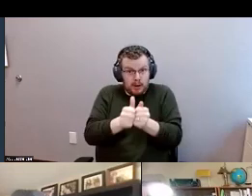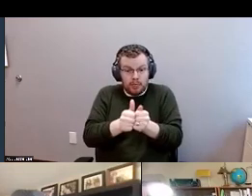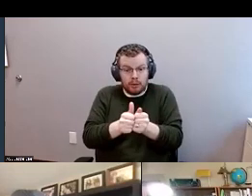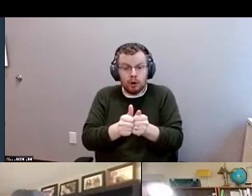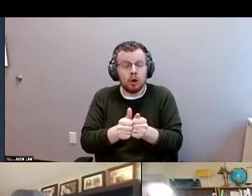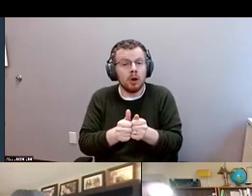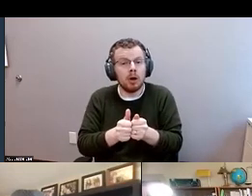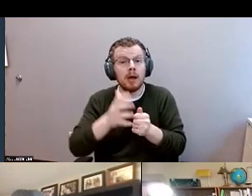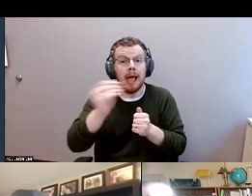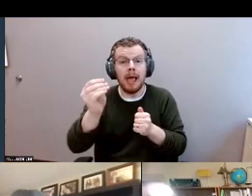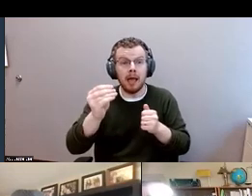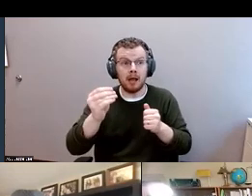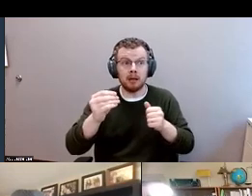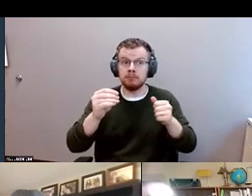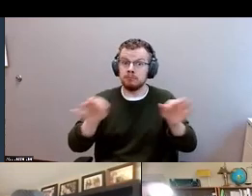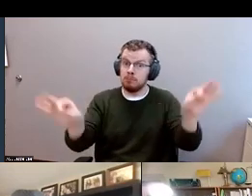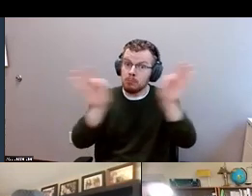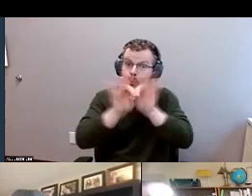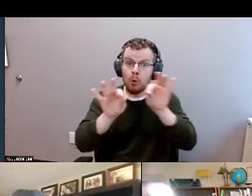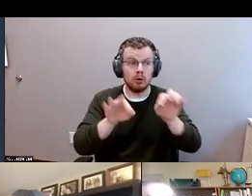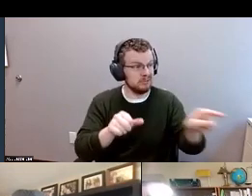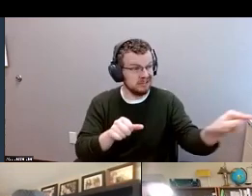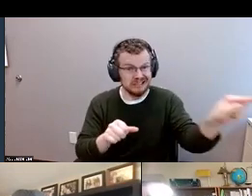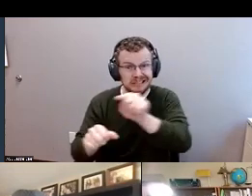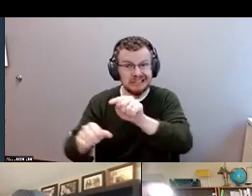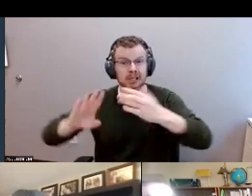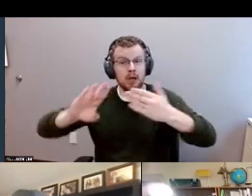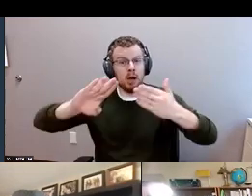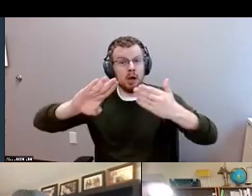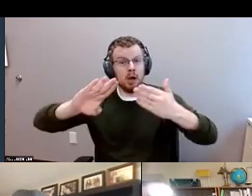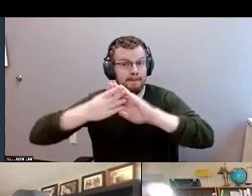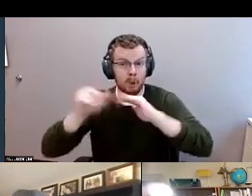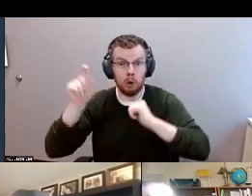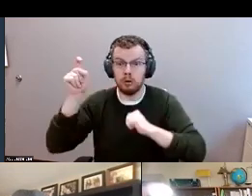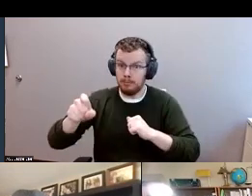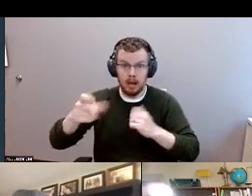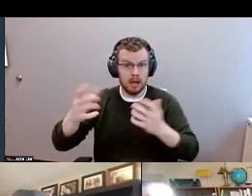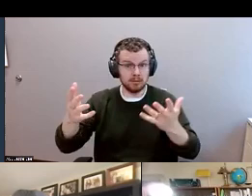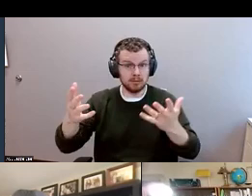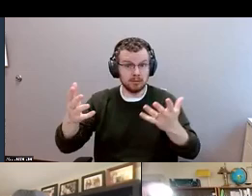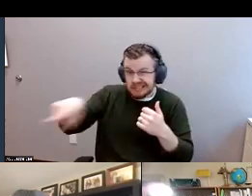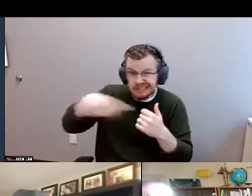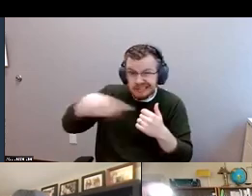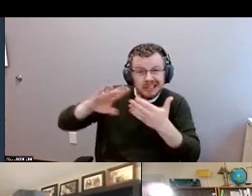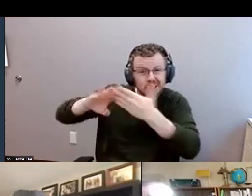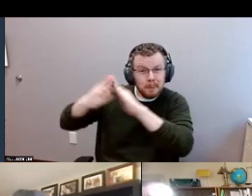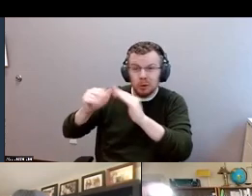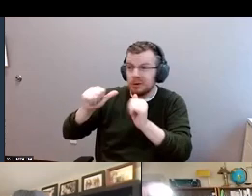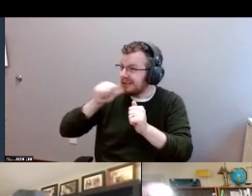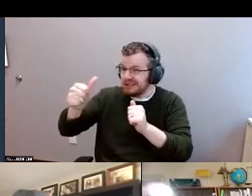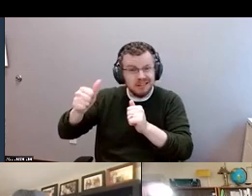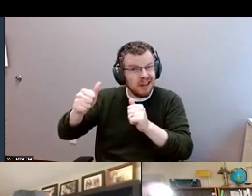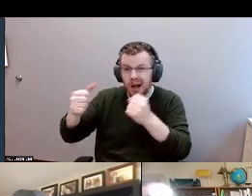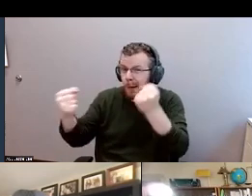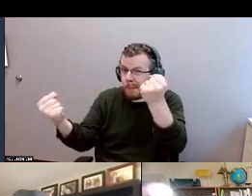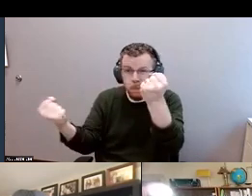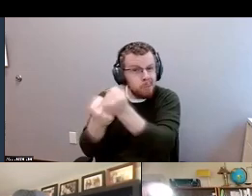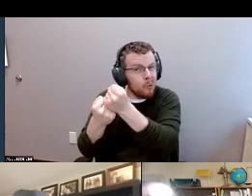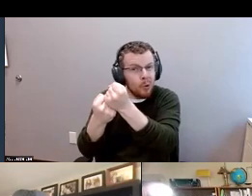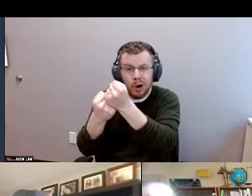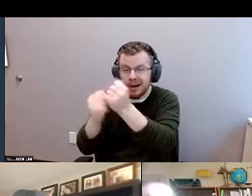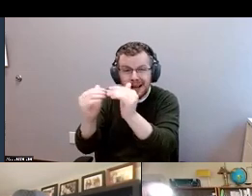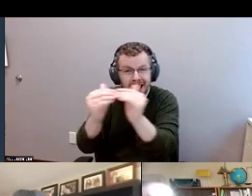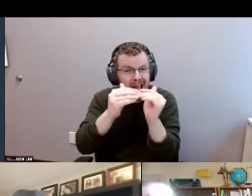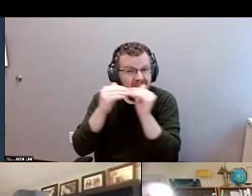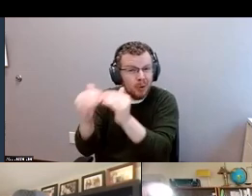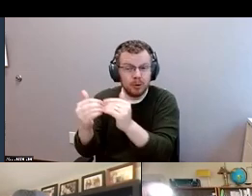importantly, communities have to make a decision, because if communities are not supportive of an agenda of pursuing equity, we ain't going to get there.